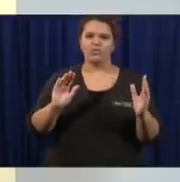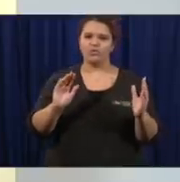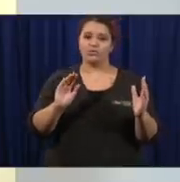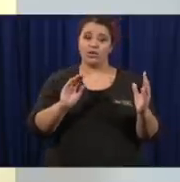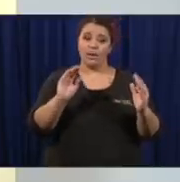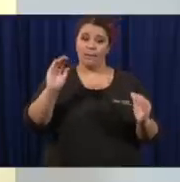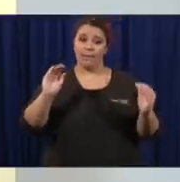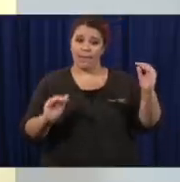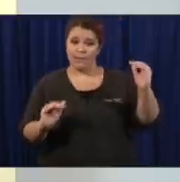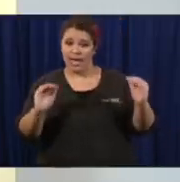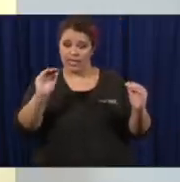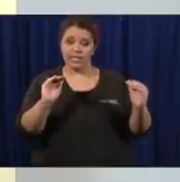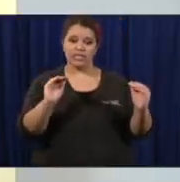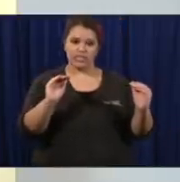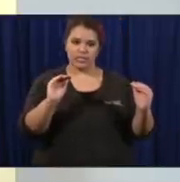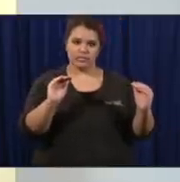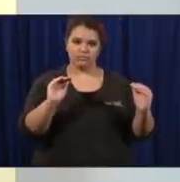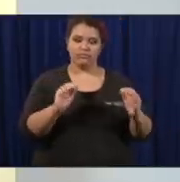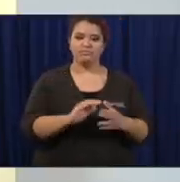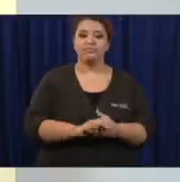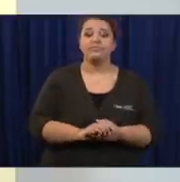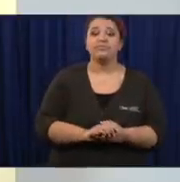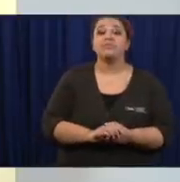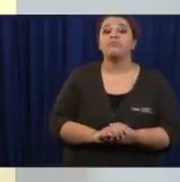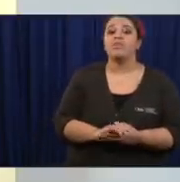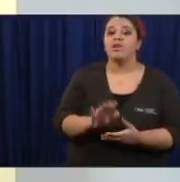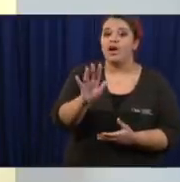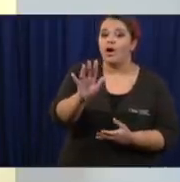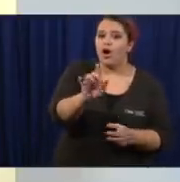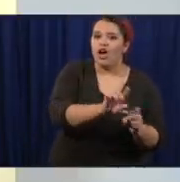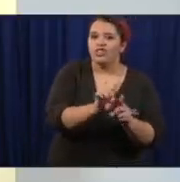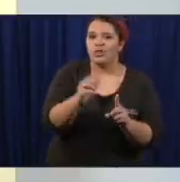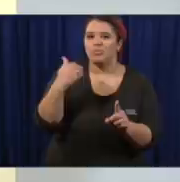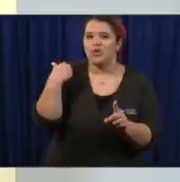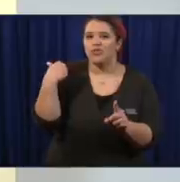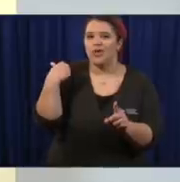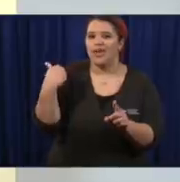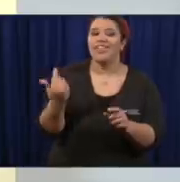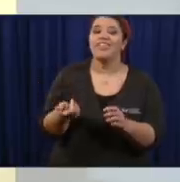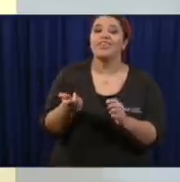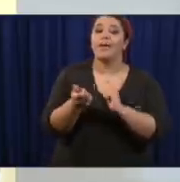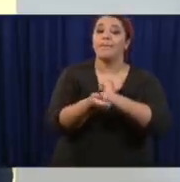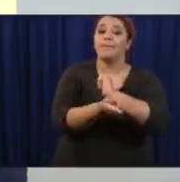regarding penalty weeks, that is a federal requirement that was not waived at the federal level.